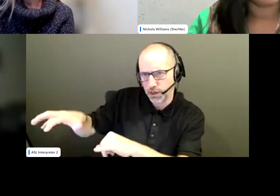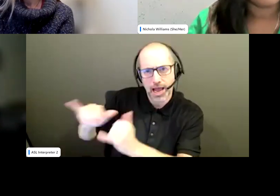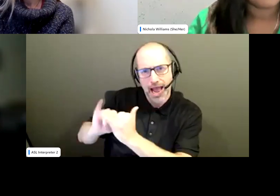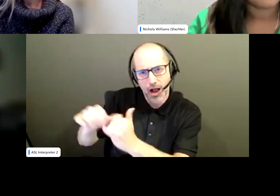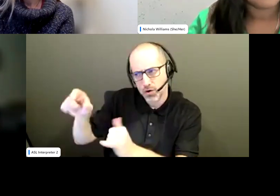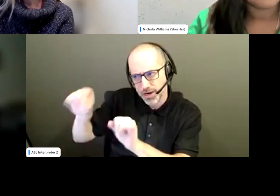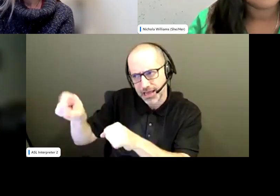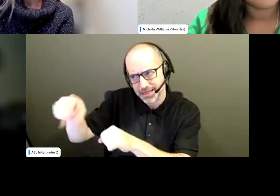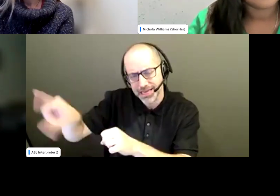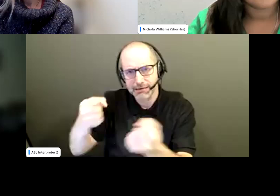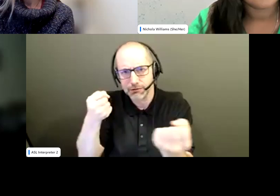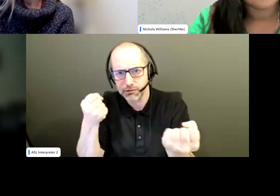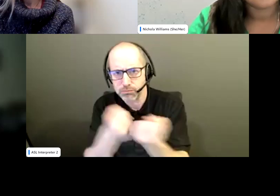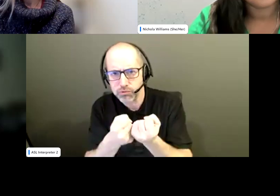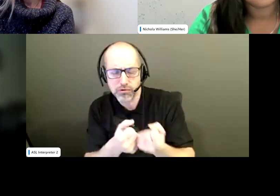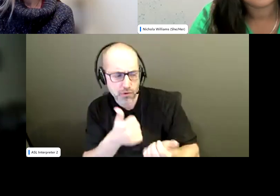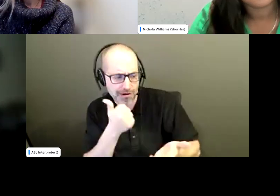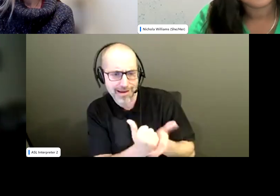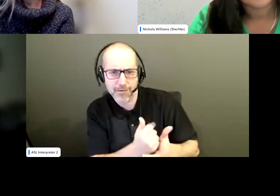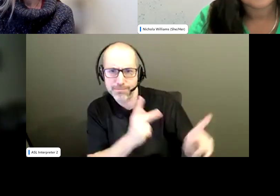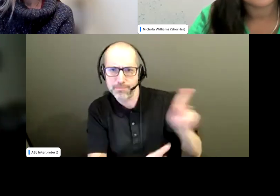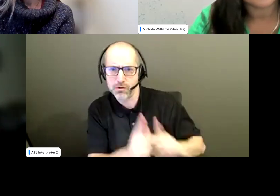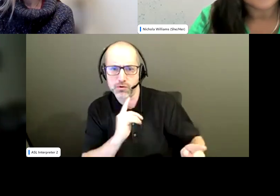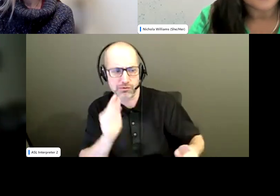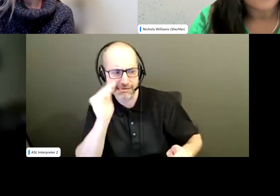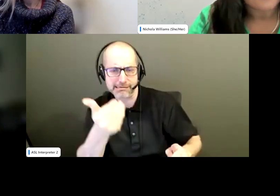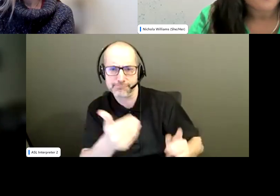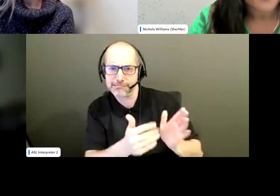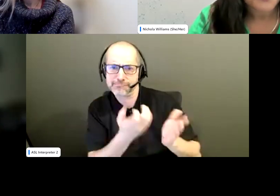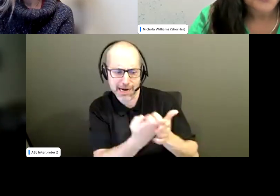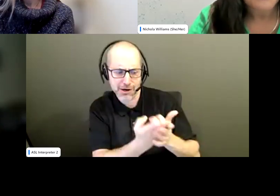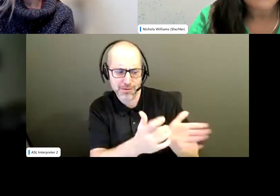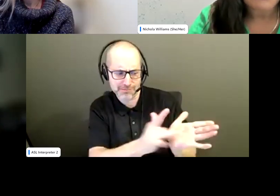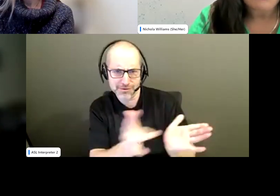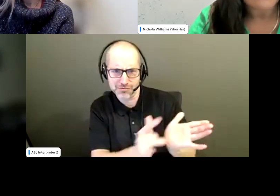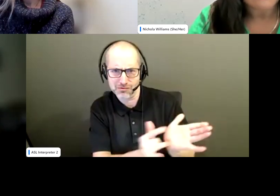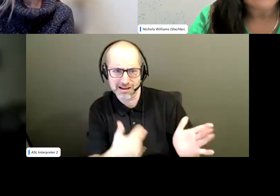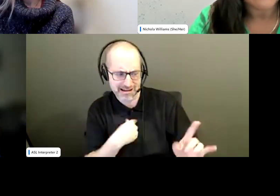play to support those who are at risk or suffering of economic abuse by a partner?